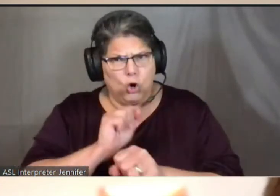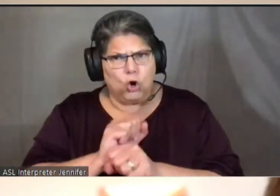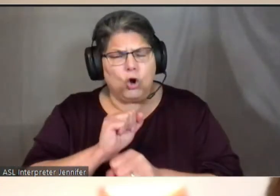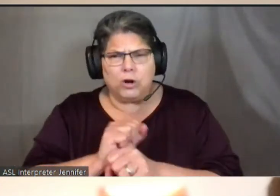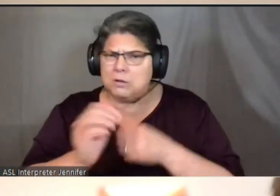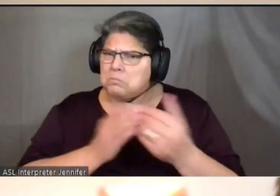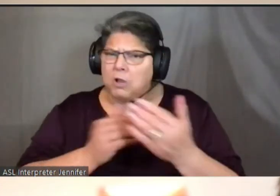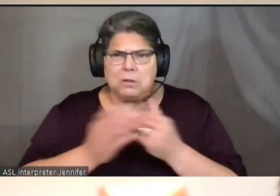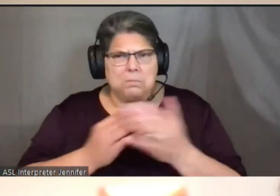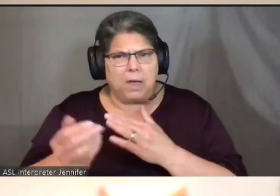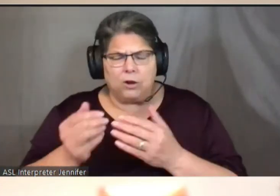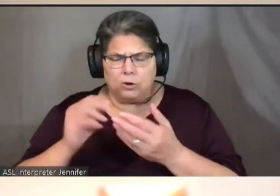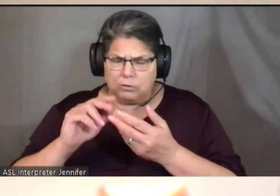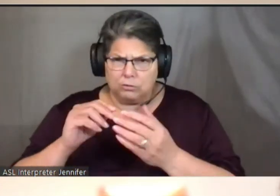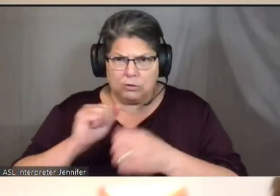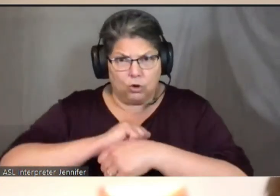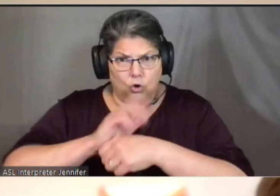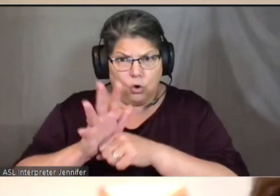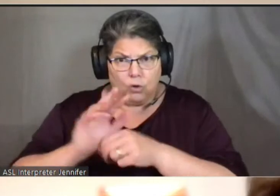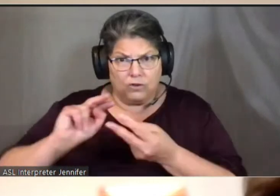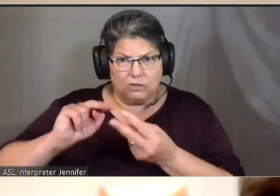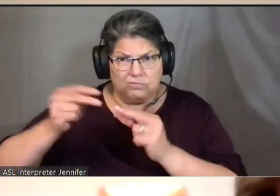variants and all of the variants and